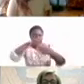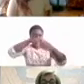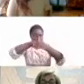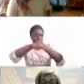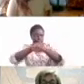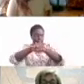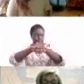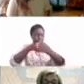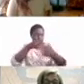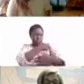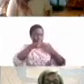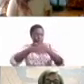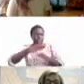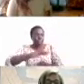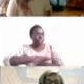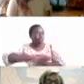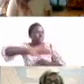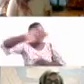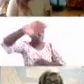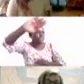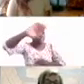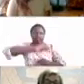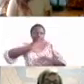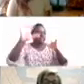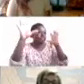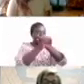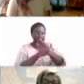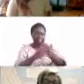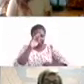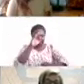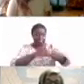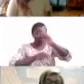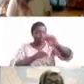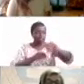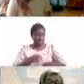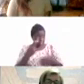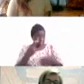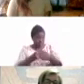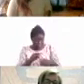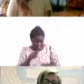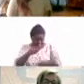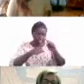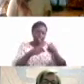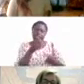So there are many obstacles. For example,